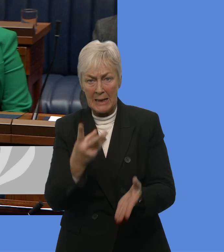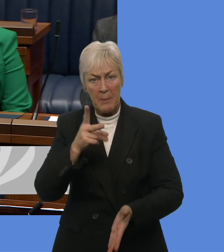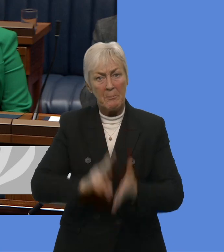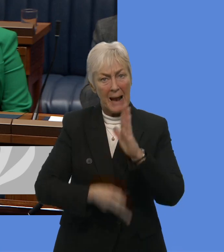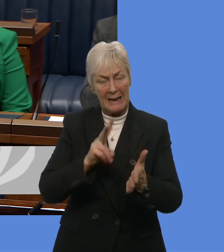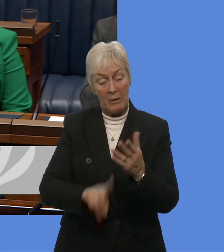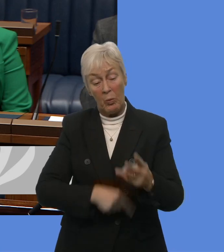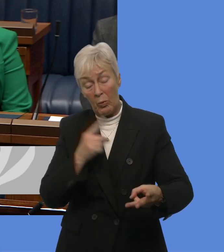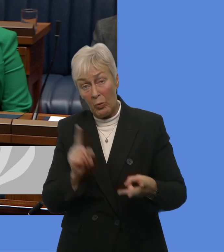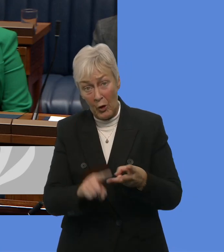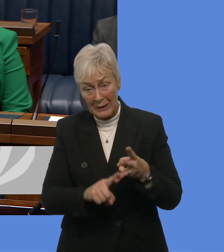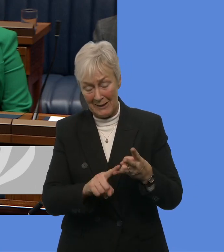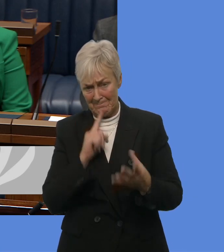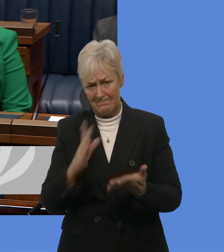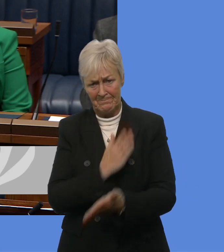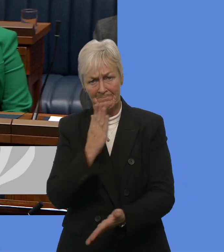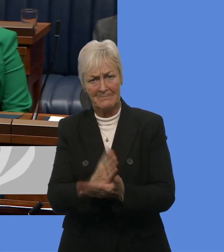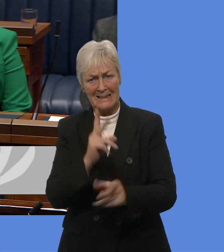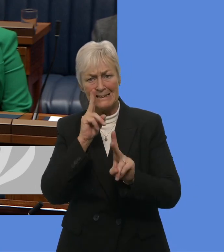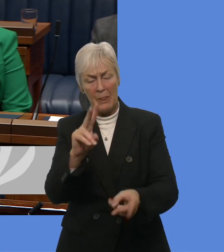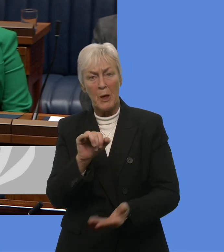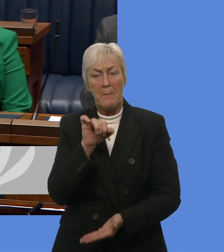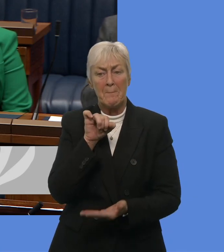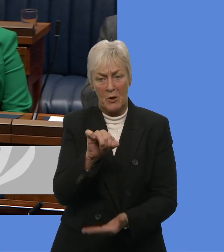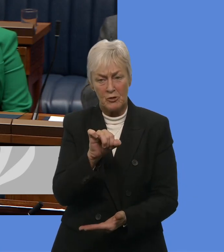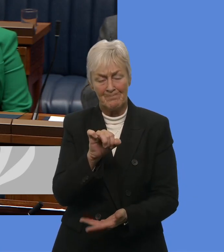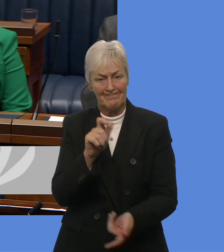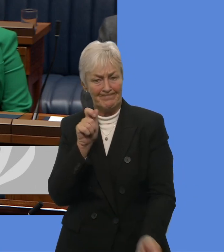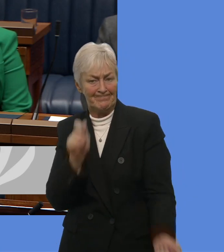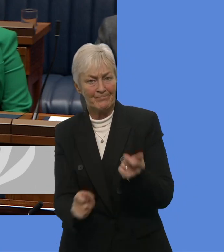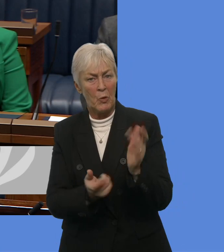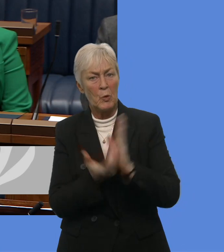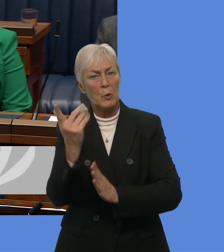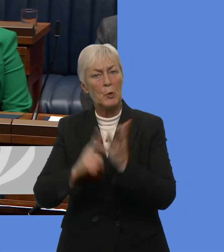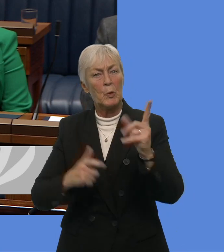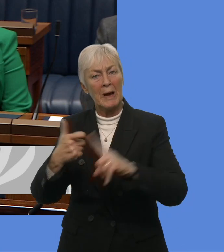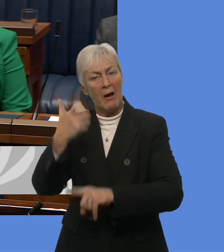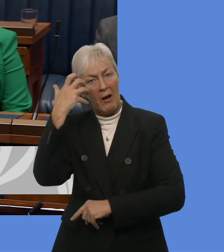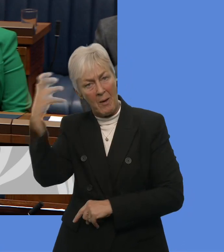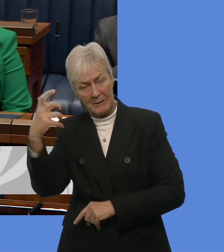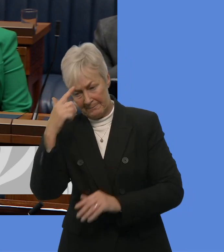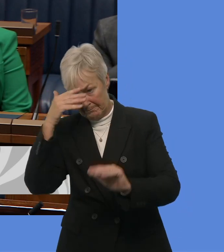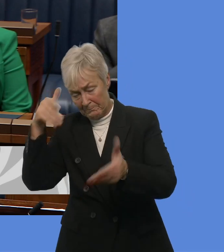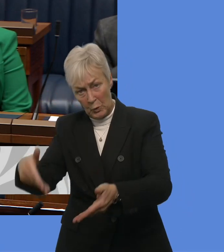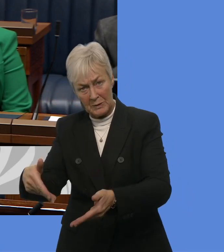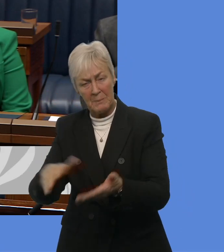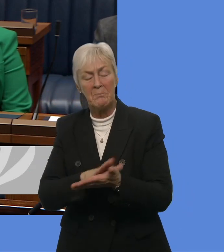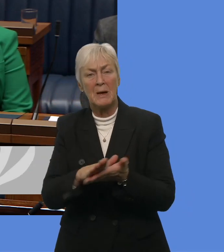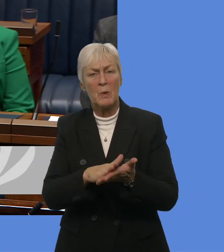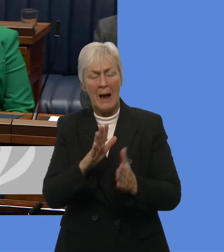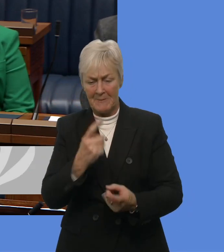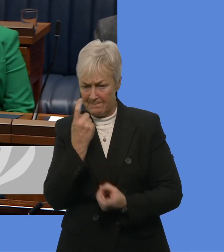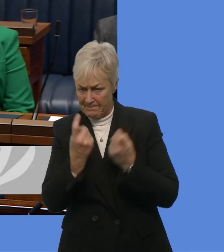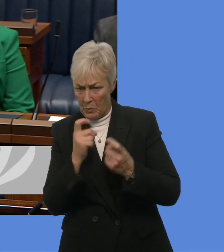And thirdly, of course, we have seen the budget reset by the UK government that largely focused on revenue. We are anticipating that there will